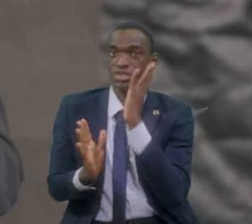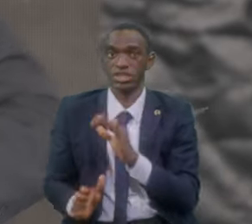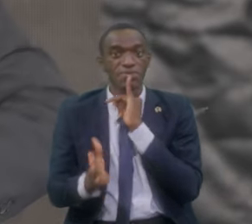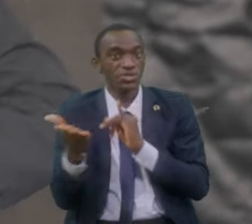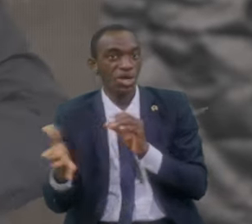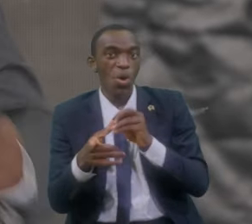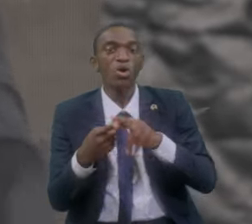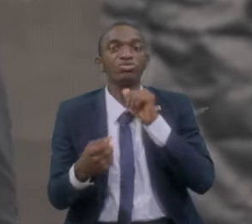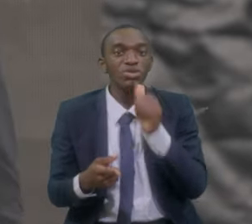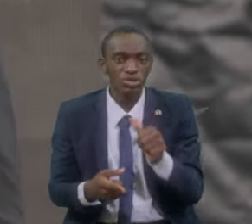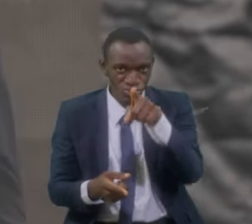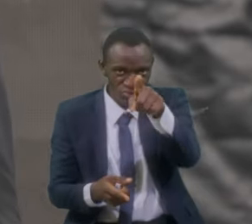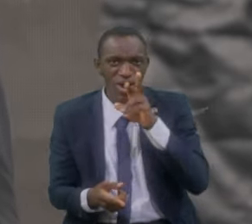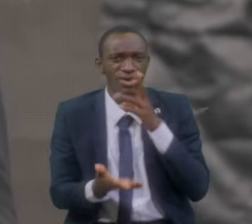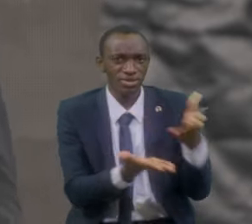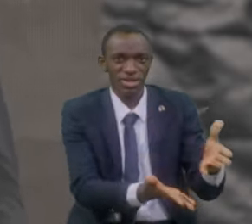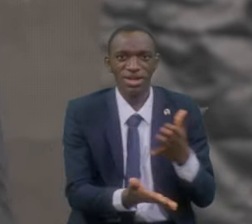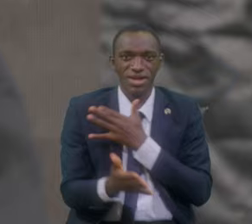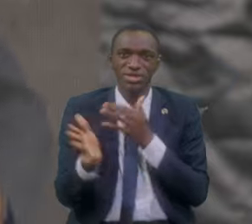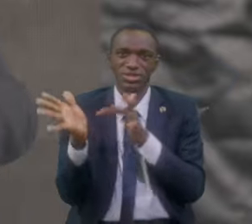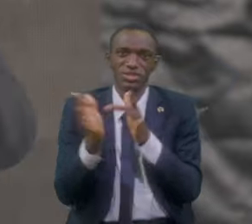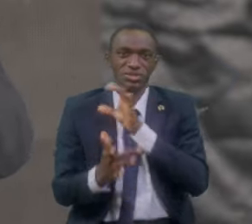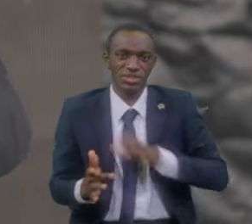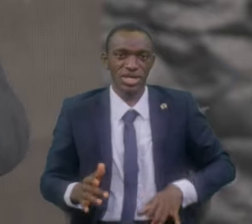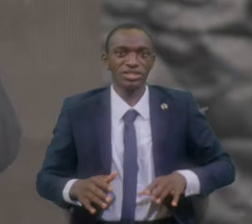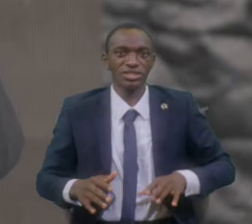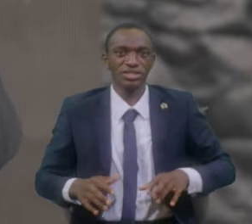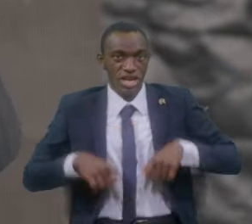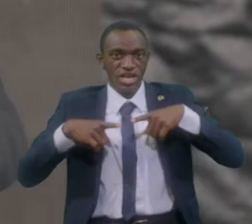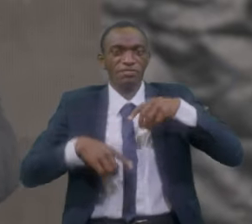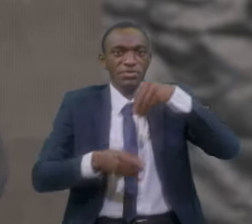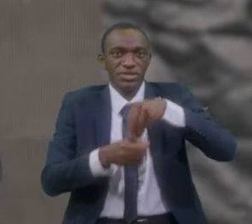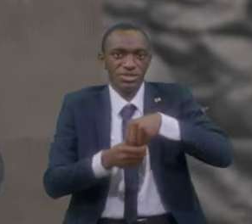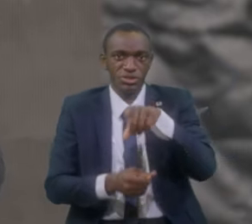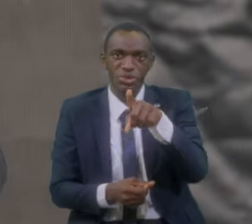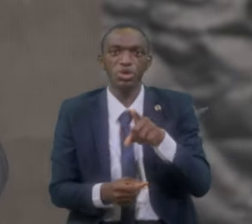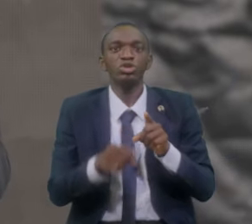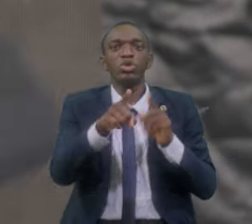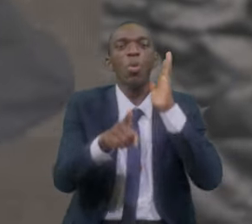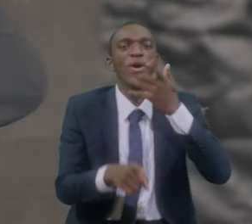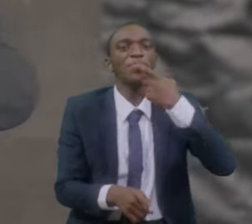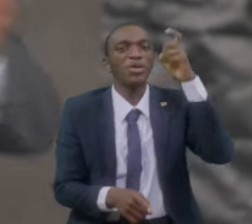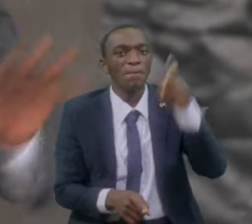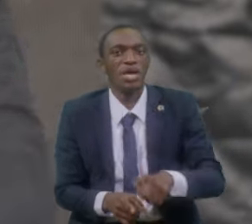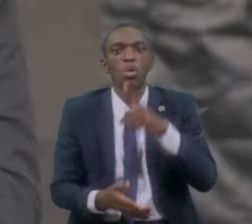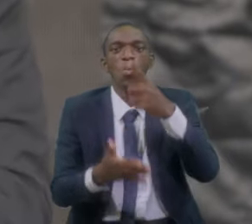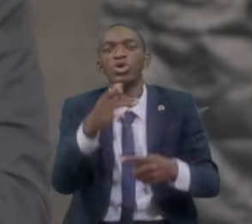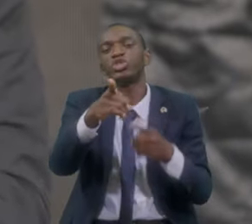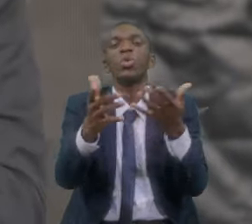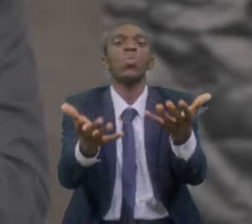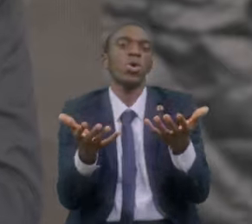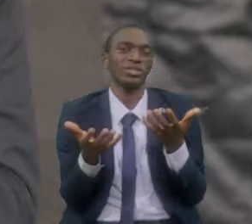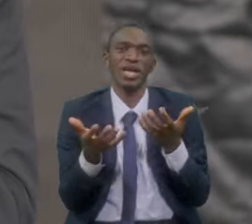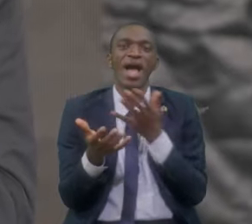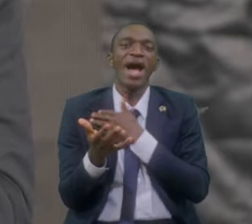there, and Christ lives on the inside of you, you will decree what you want, and it shall be